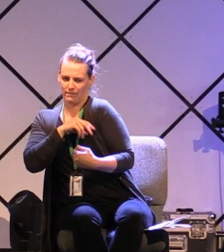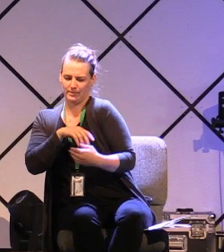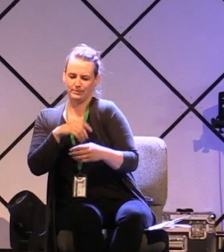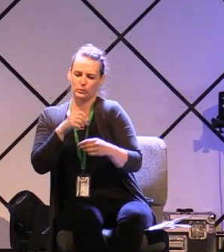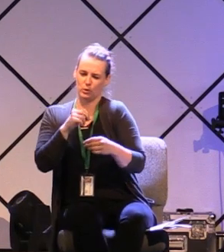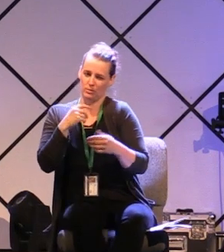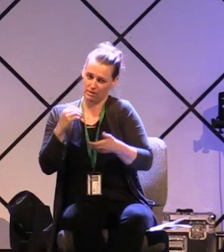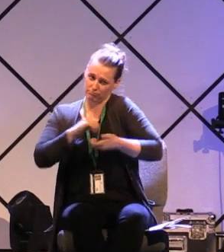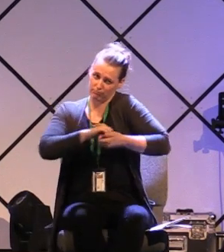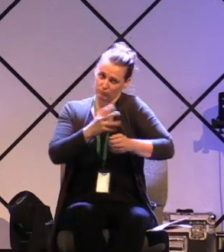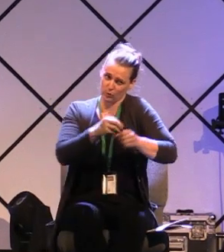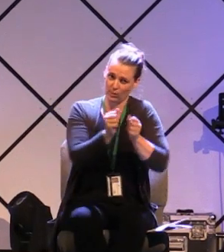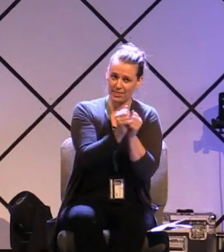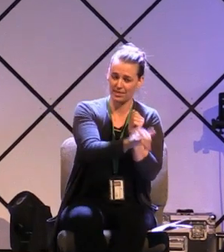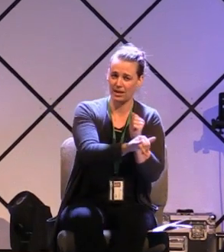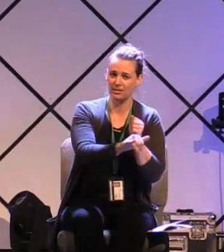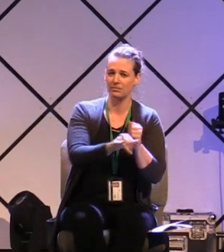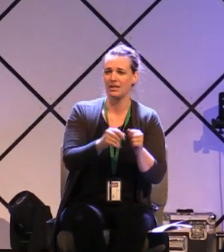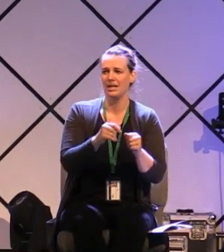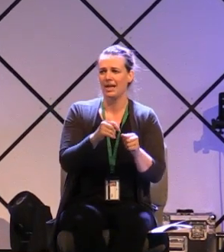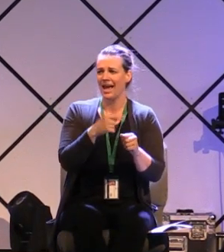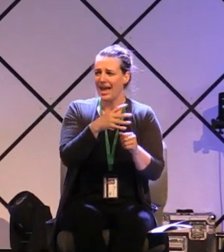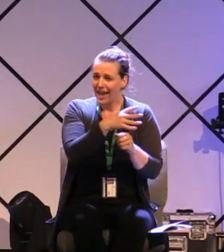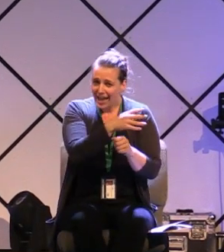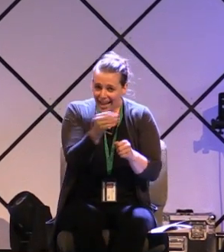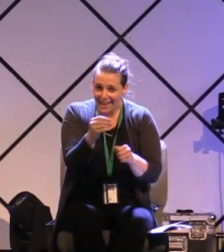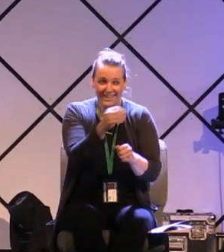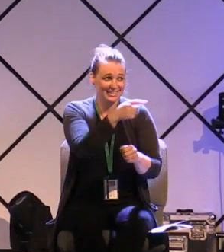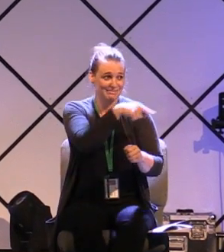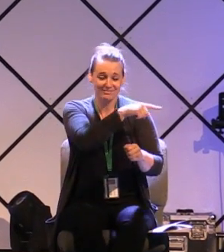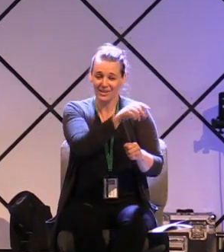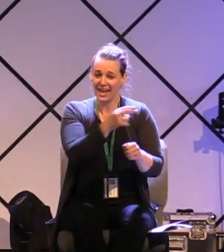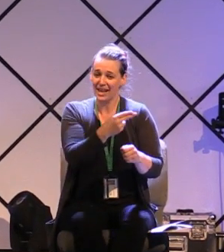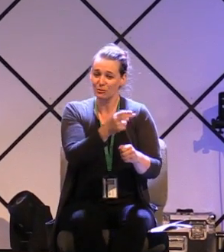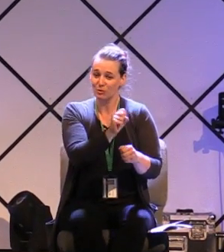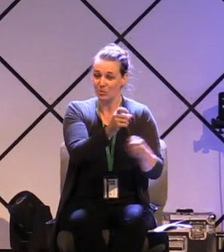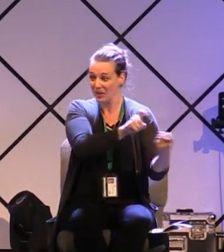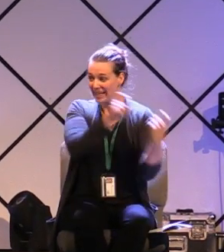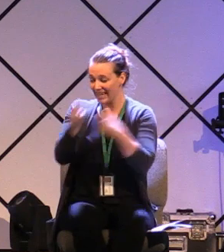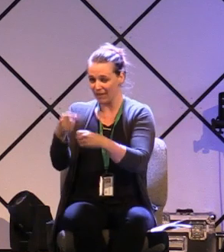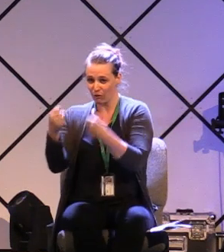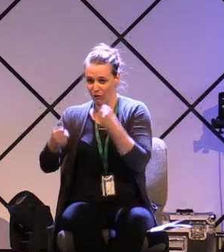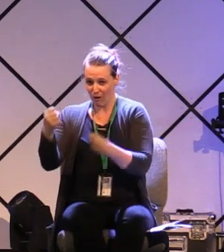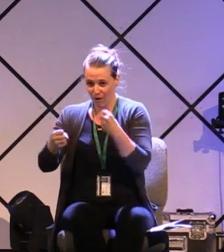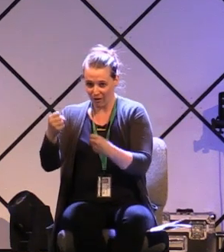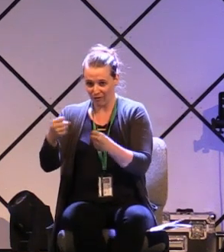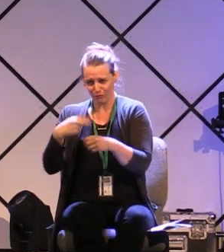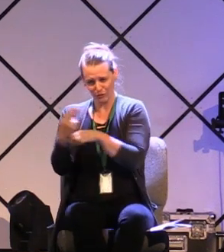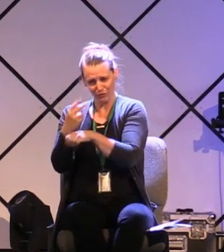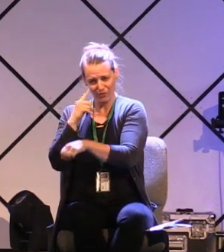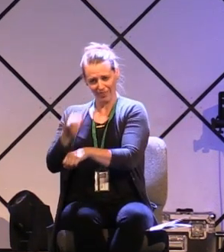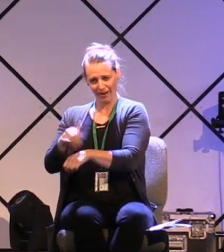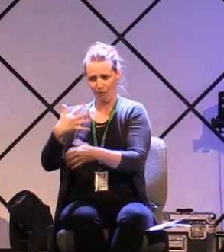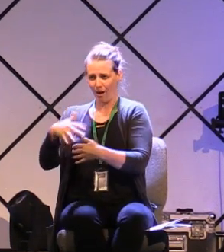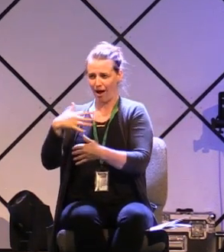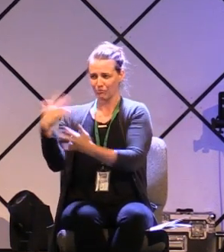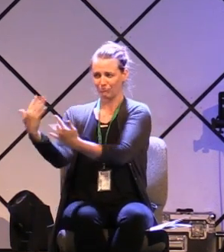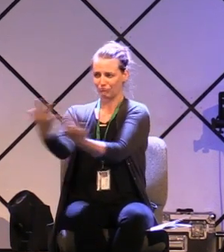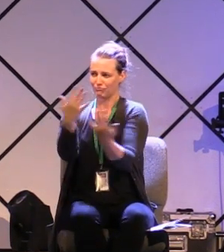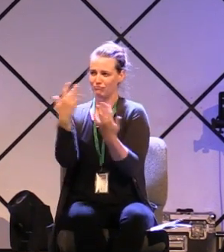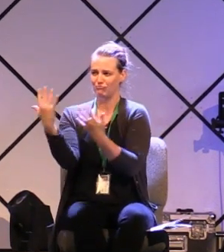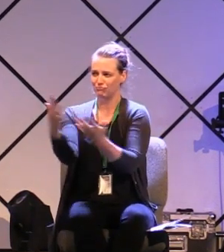then in addition to that, they gave us a car to use for our graduates. Yeah.